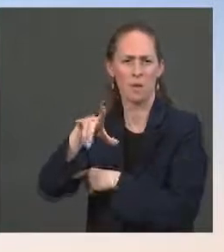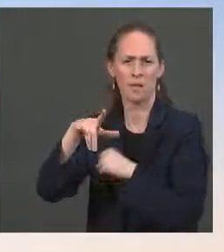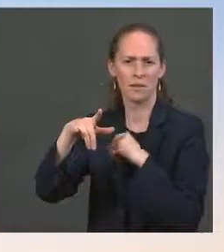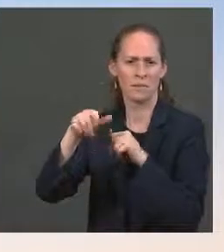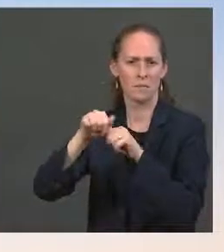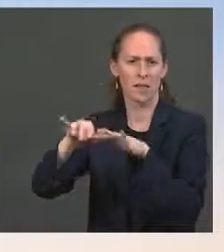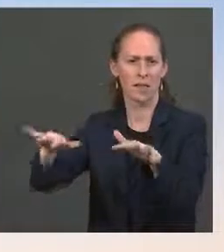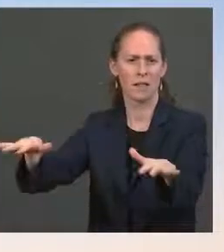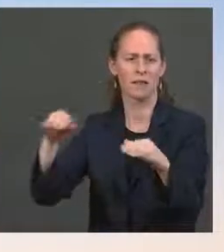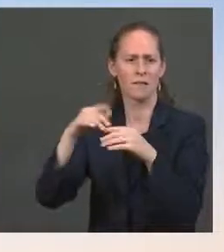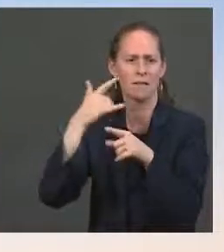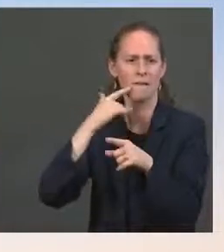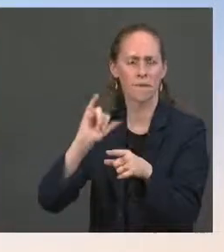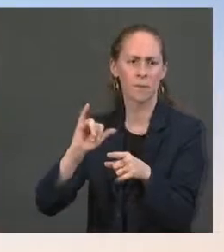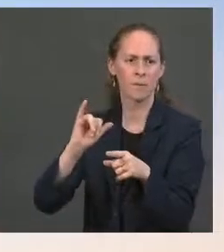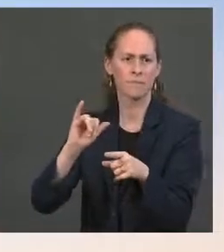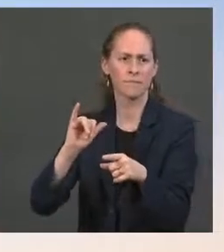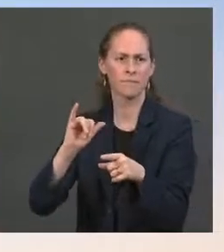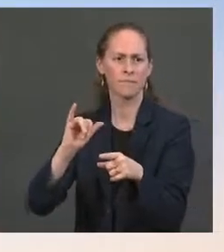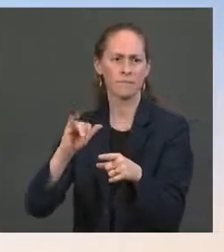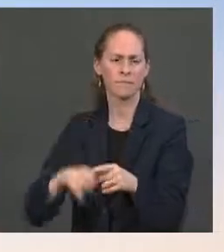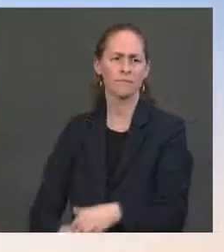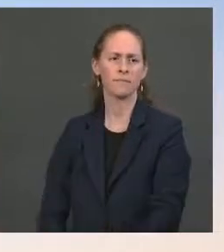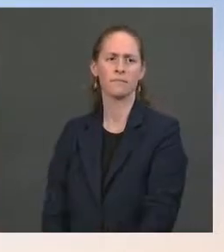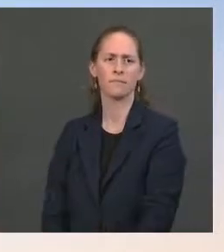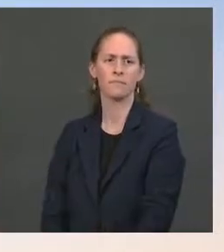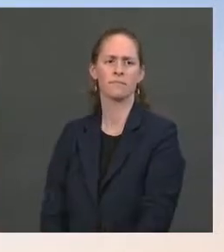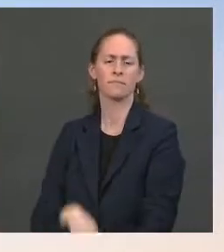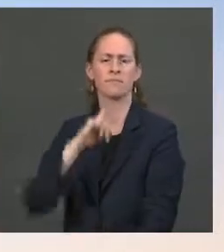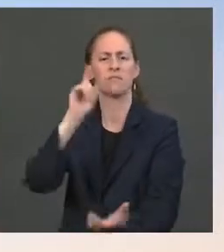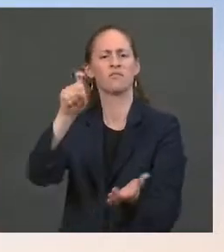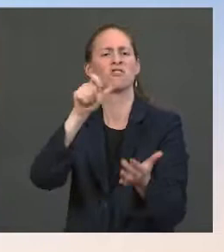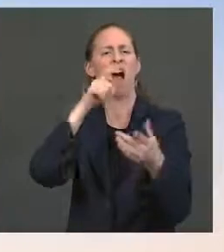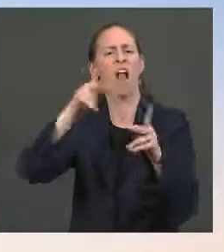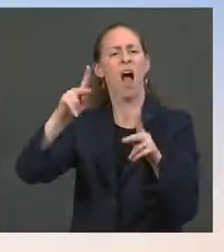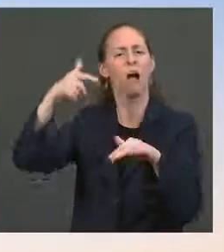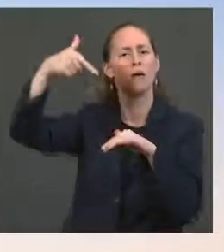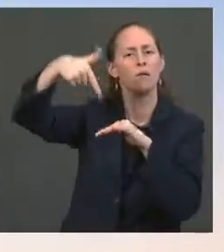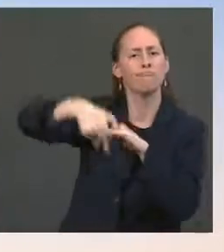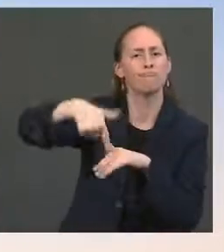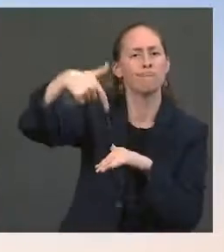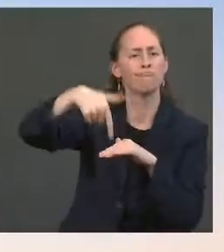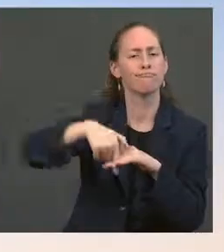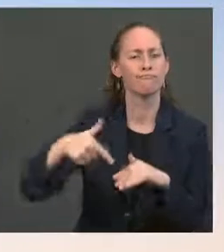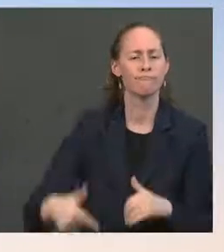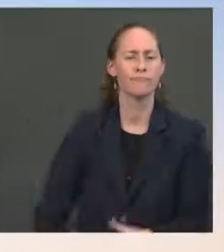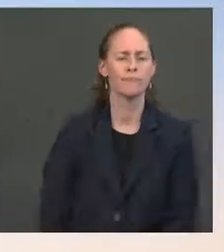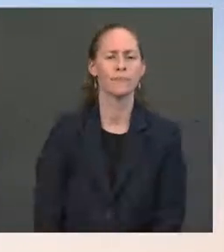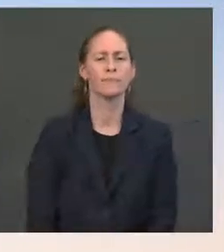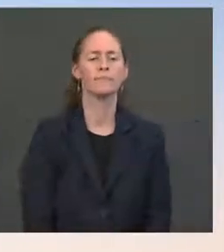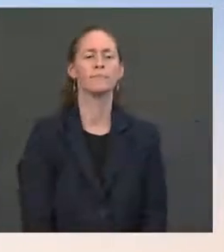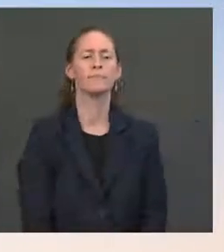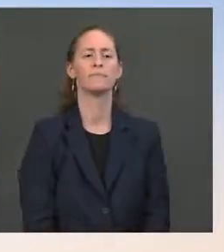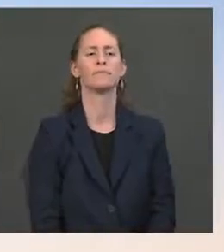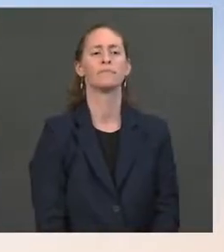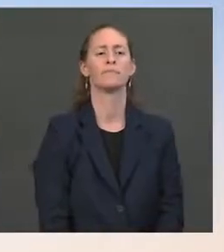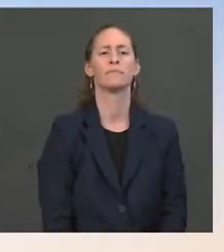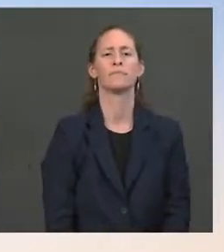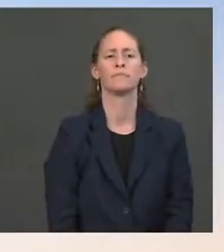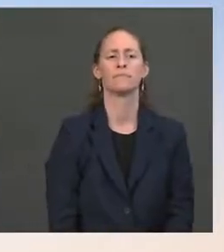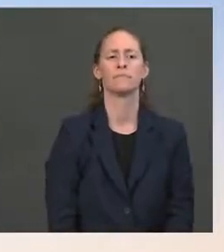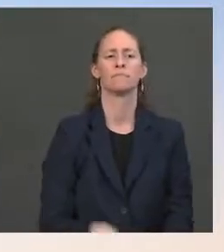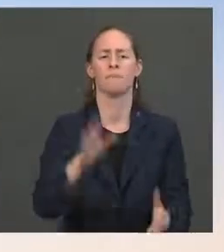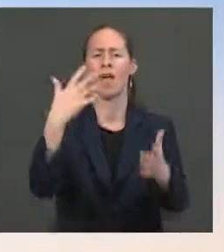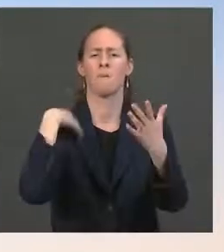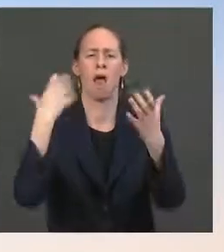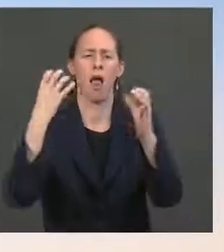drilling? Well, I think one of the reasons that, one, there are also existing oil leases, I should just clarify, not that it was your question, that